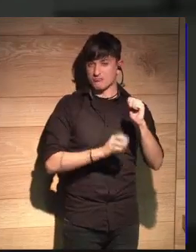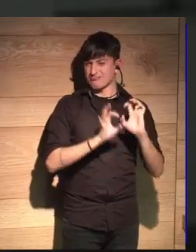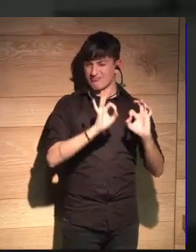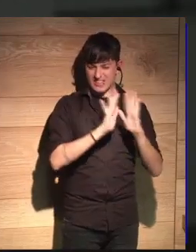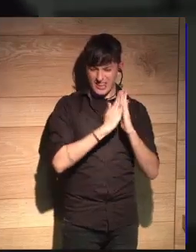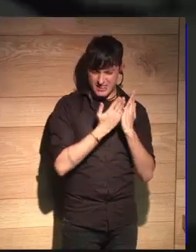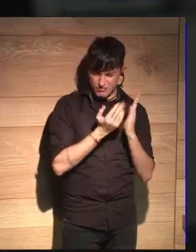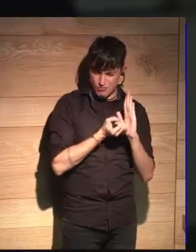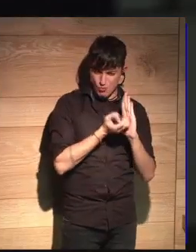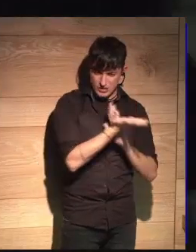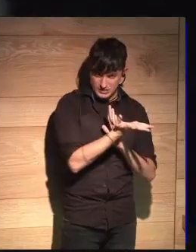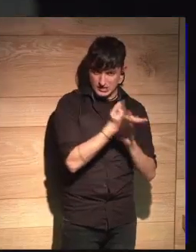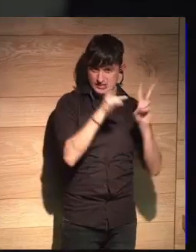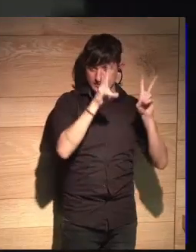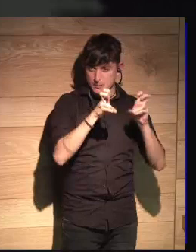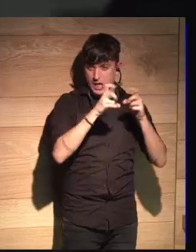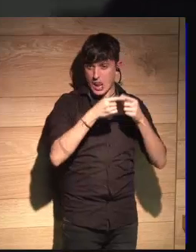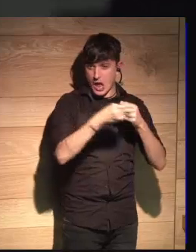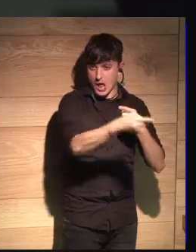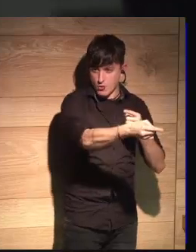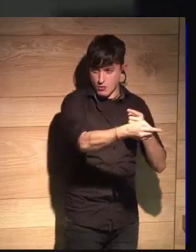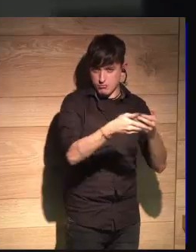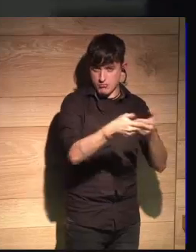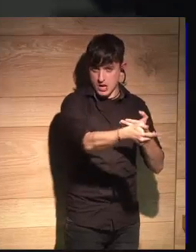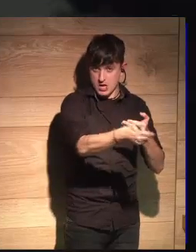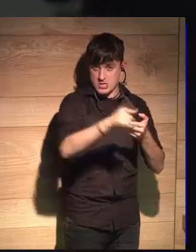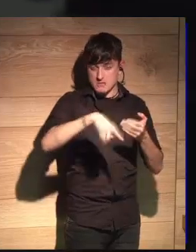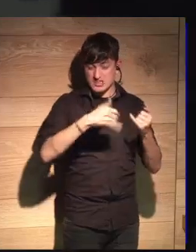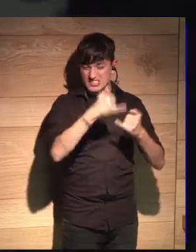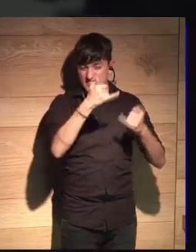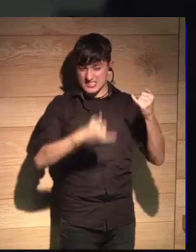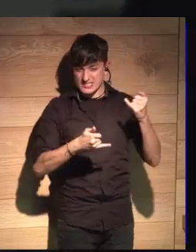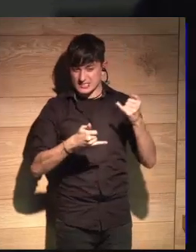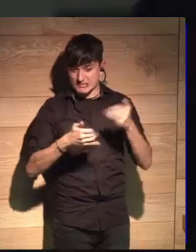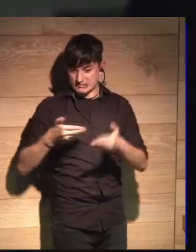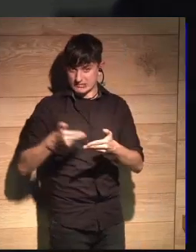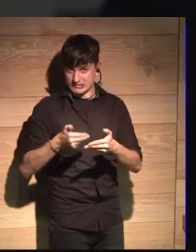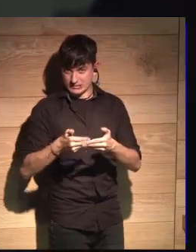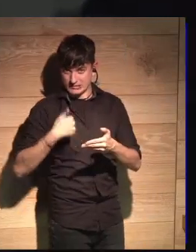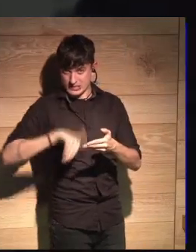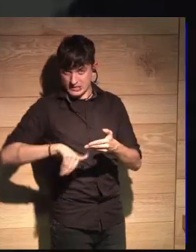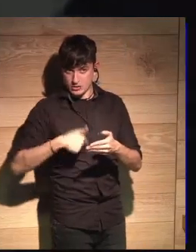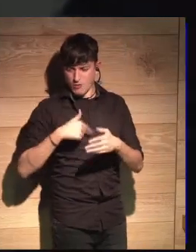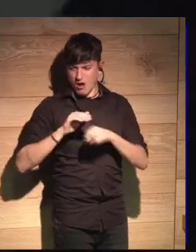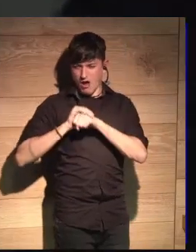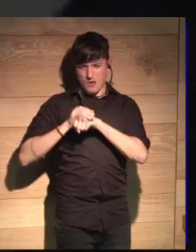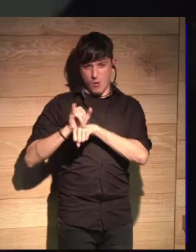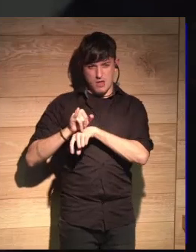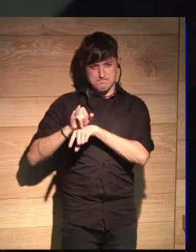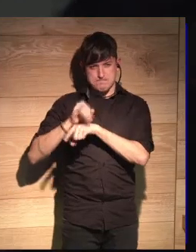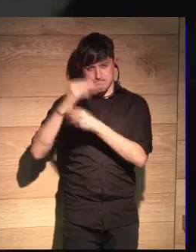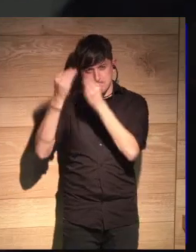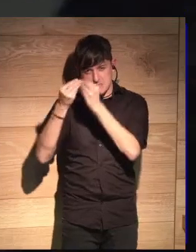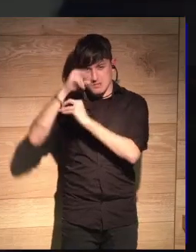about short-term issues. I have friends who are concerned about what will happen 200 years from